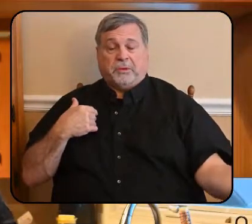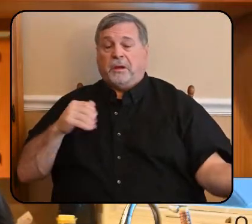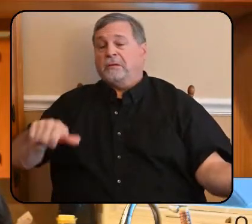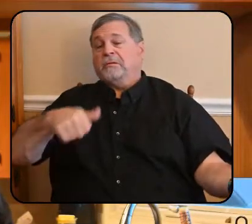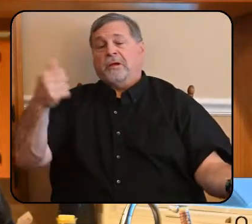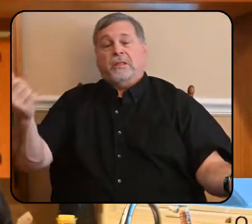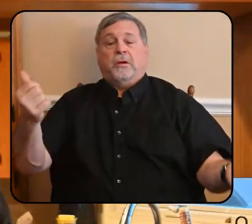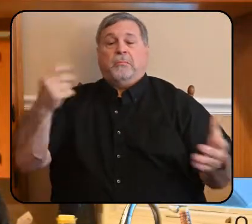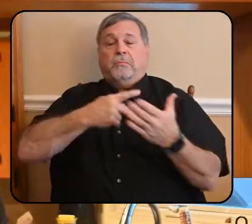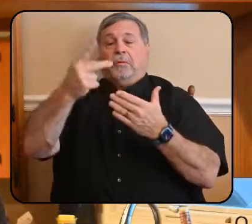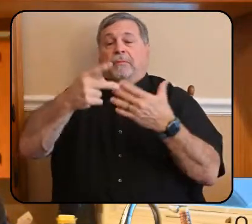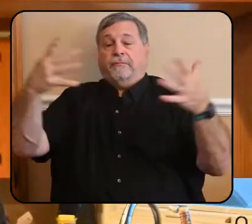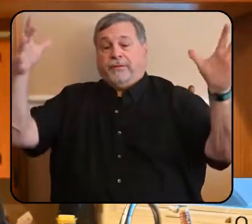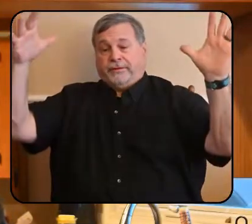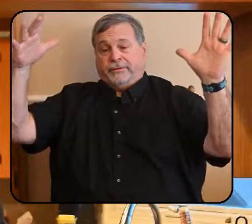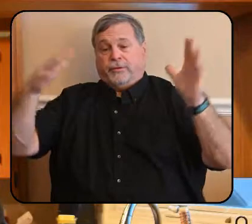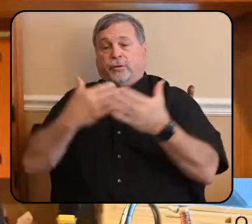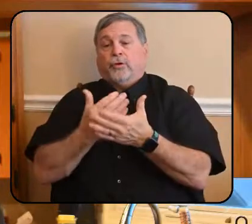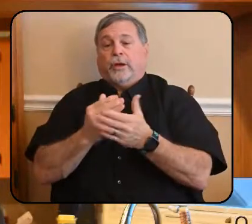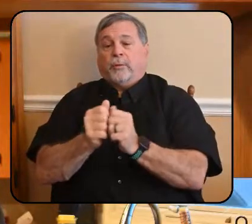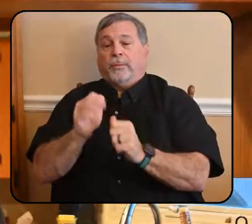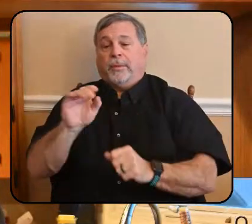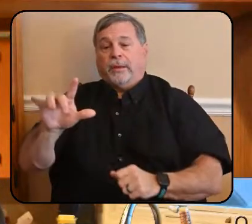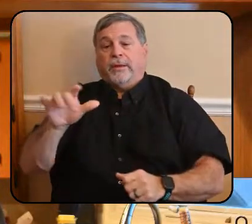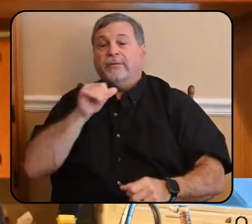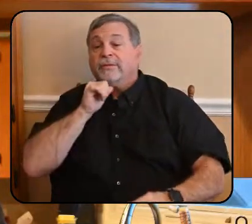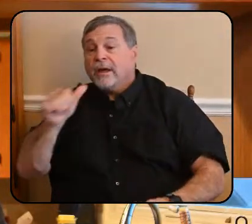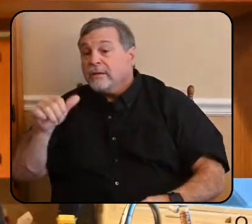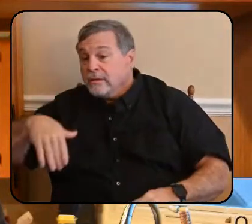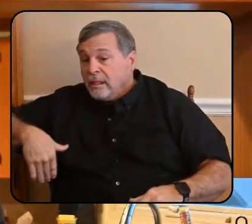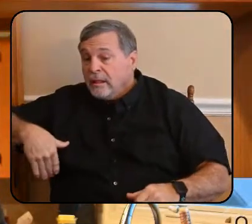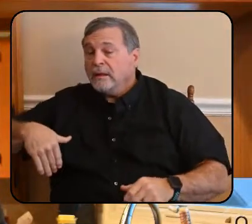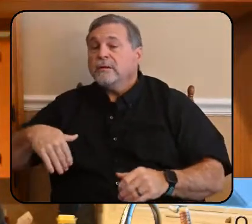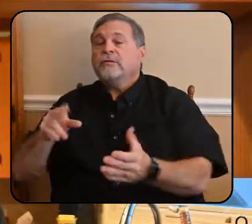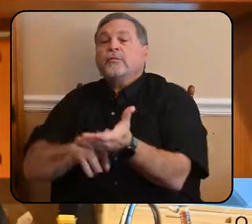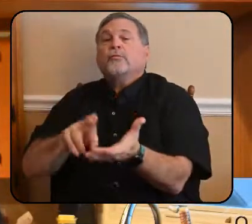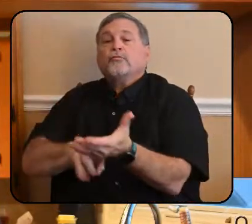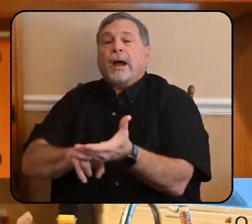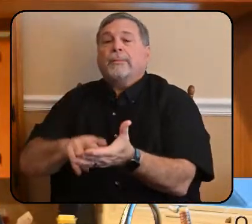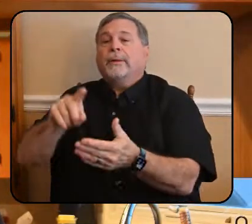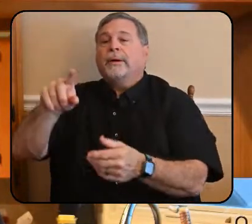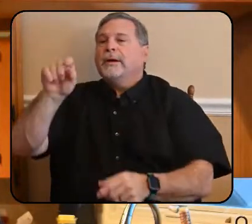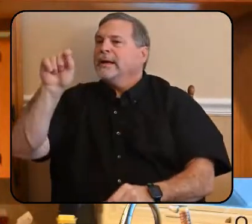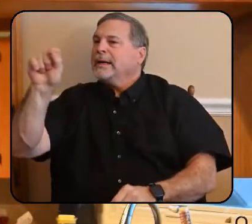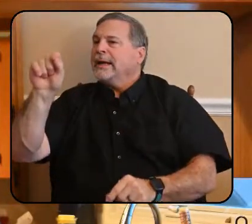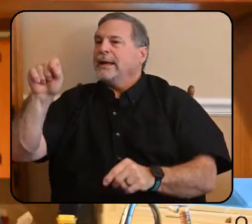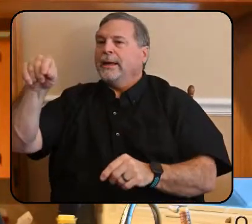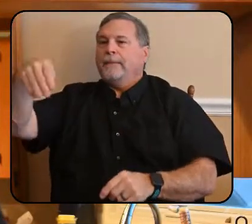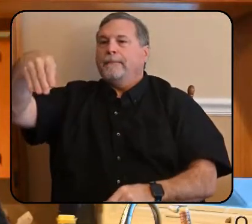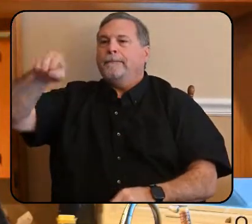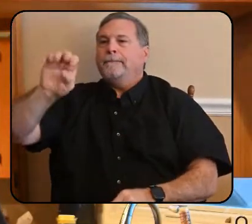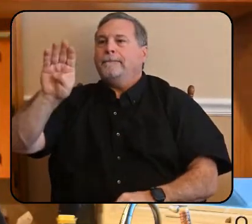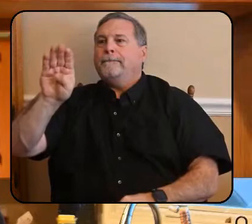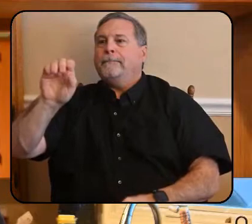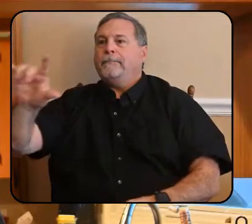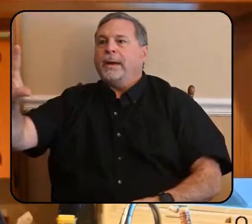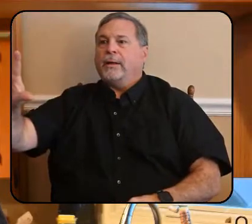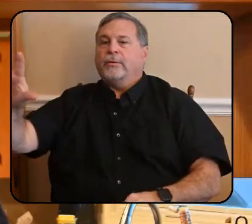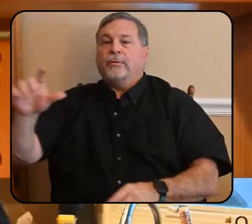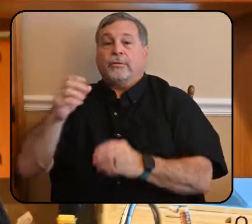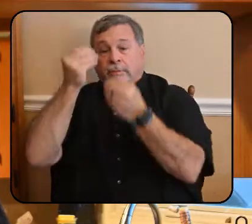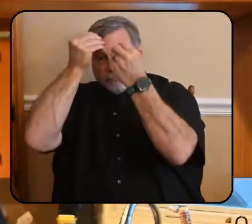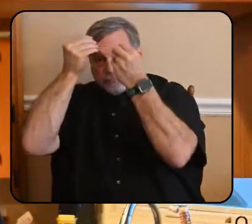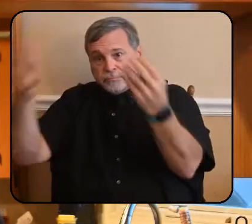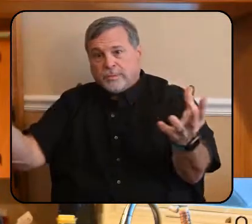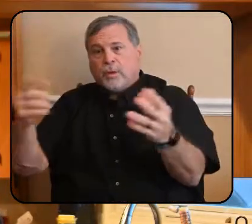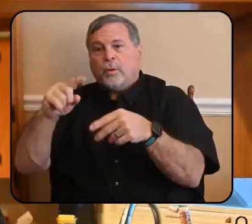Bill. If you haven't already done so, make sure you subscribe and click the little bell so that you get notified when I